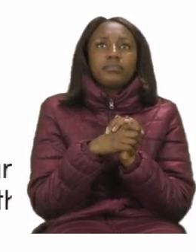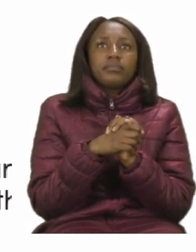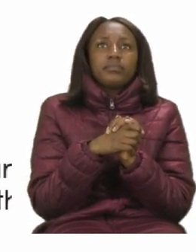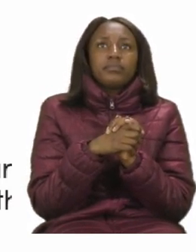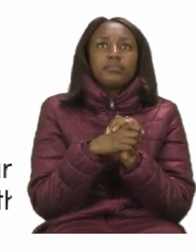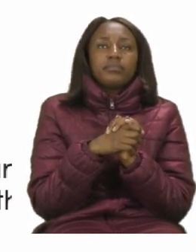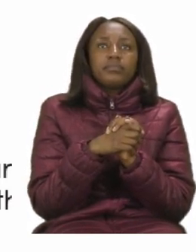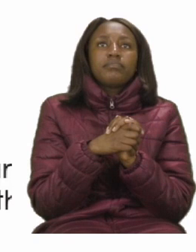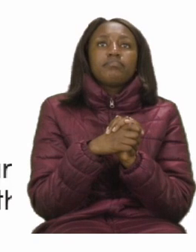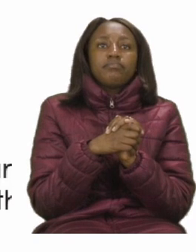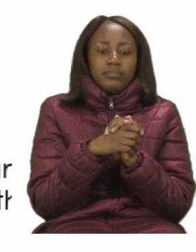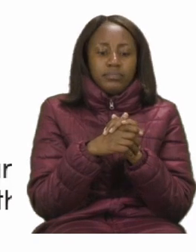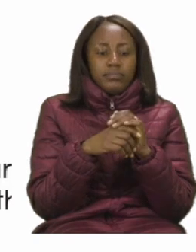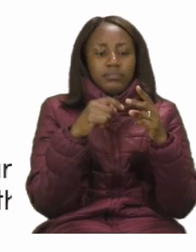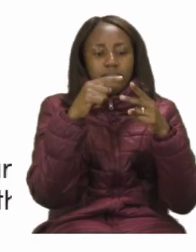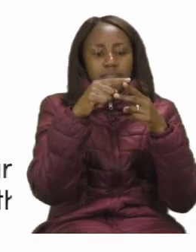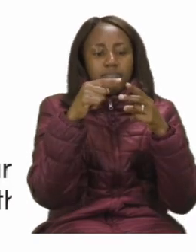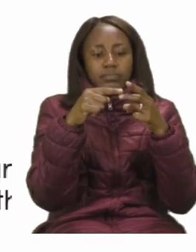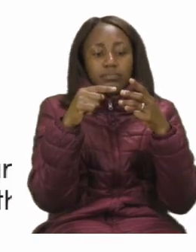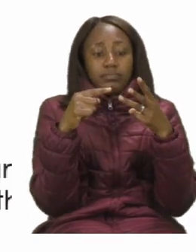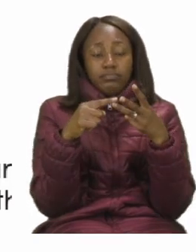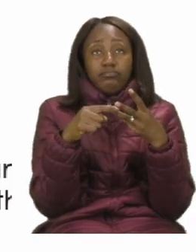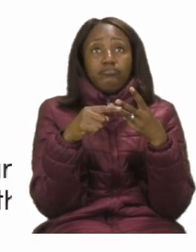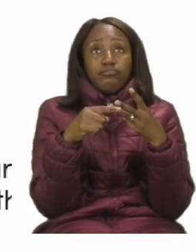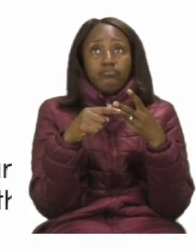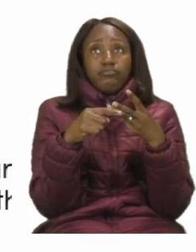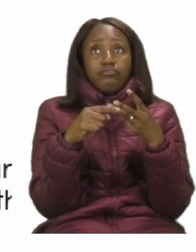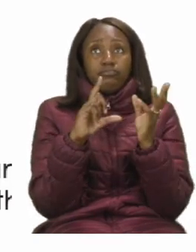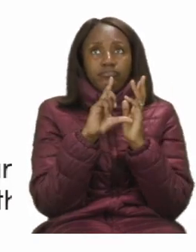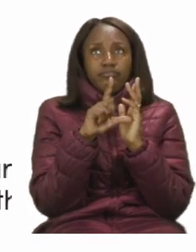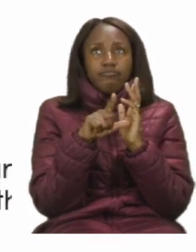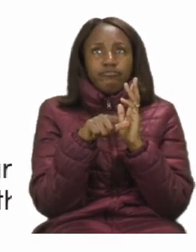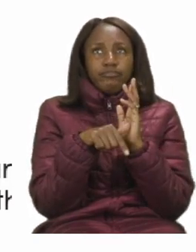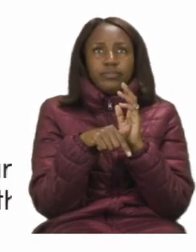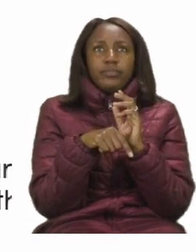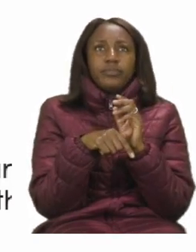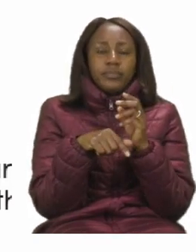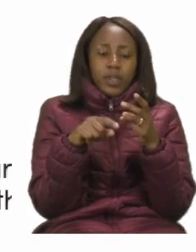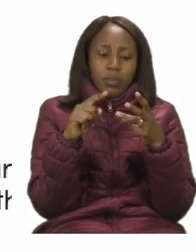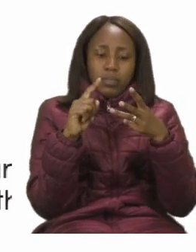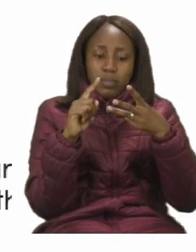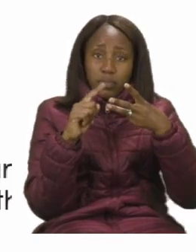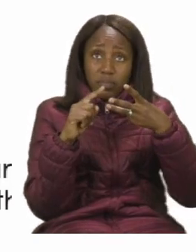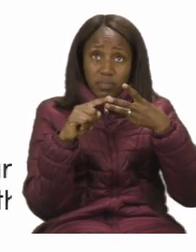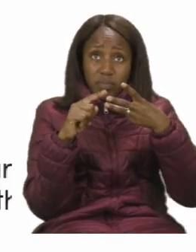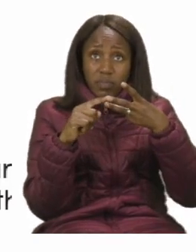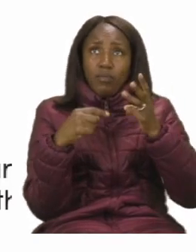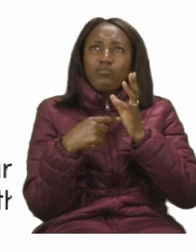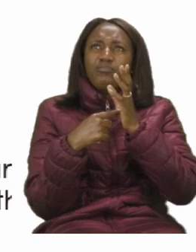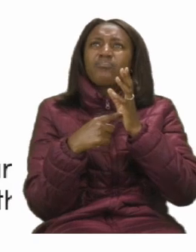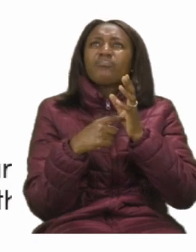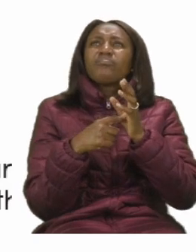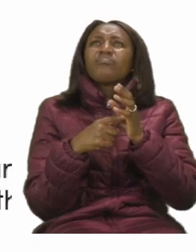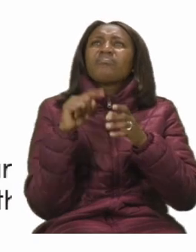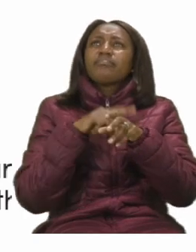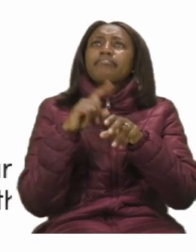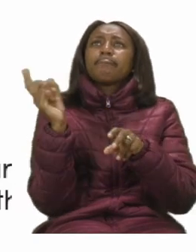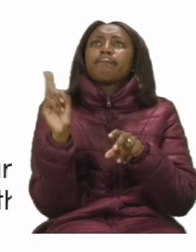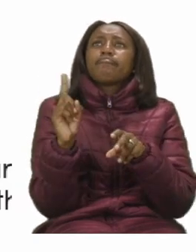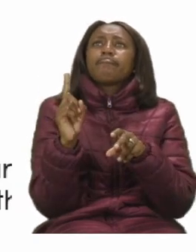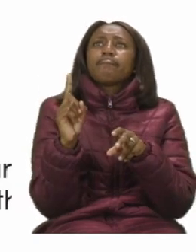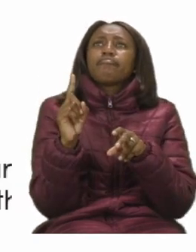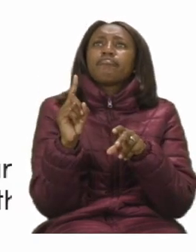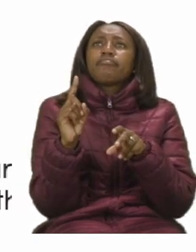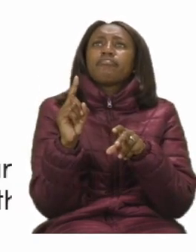side. Okay, now in the middle it shows you exactly what time